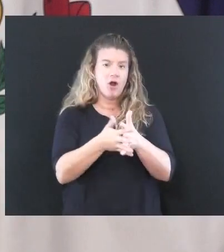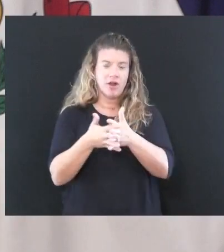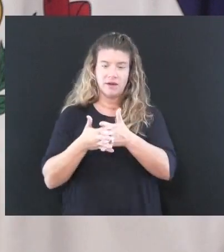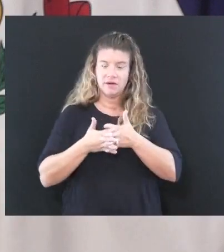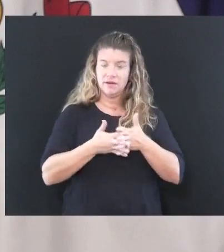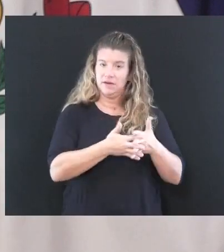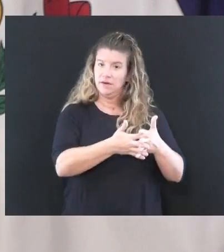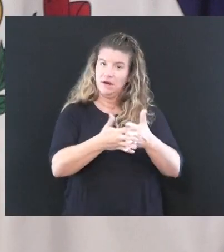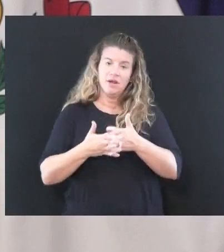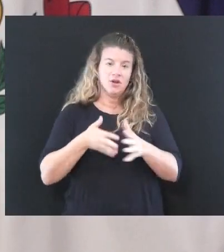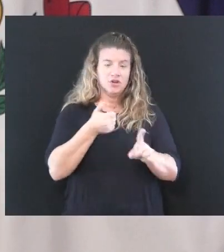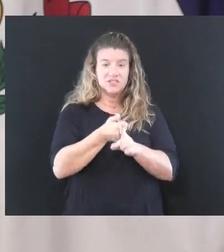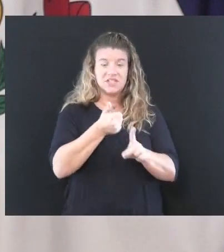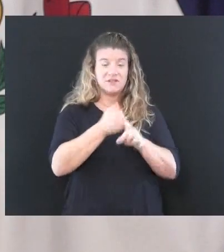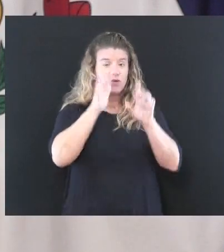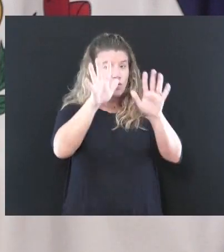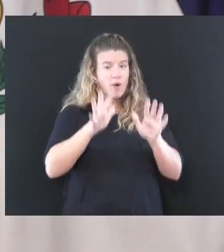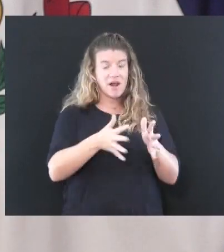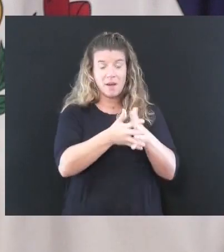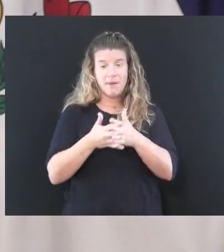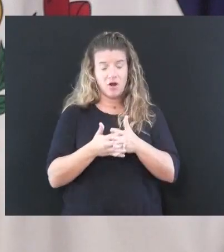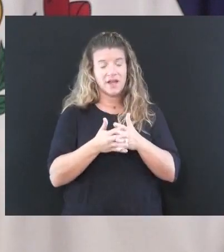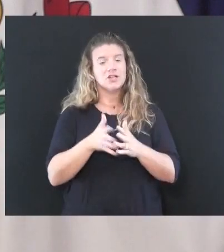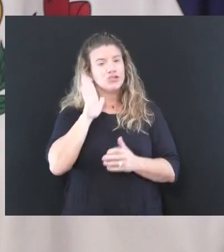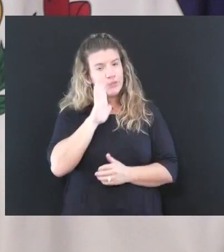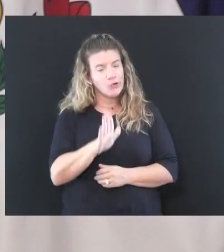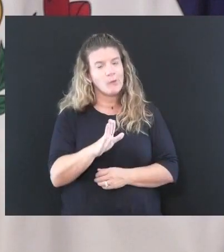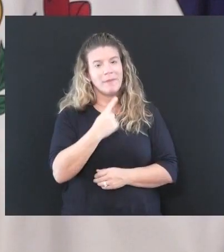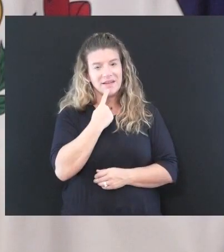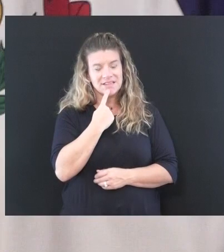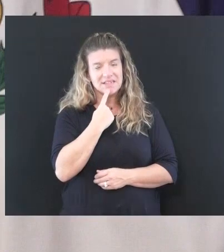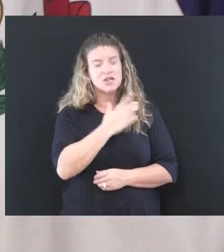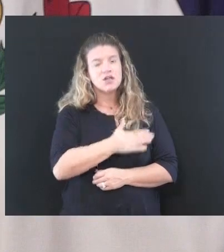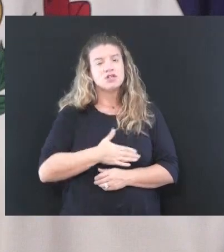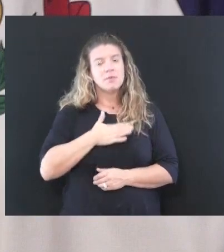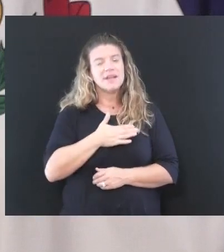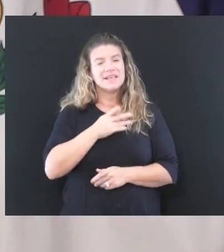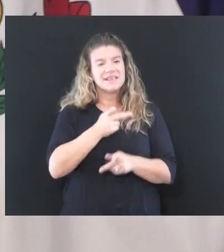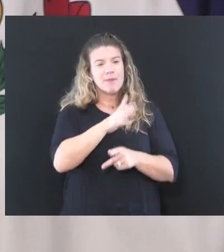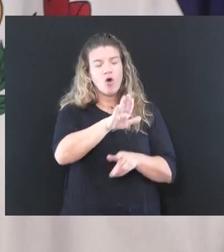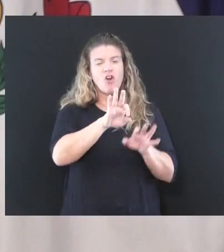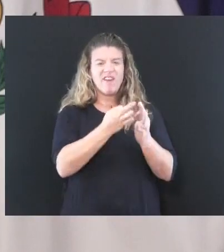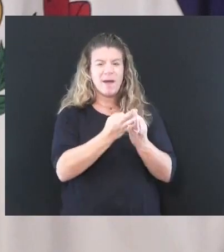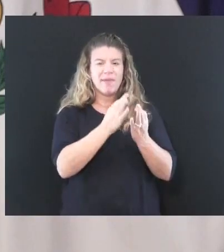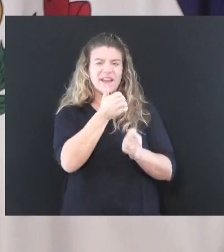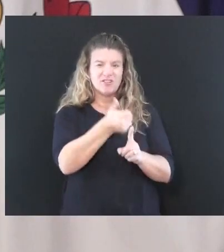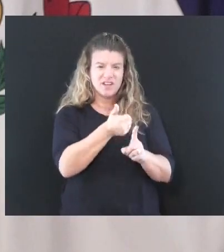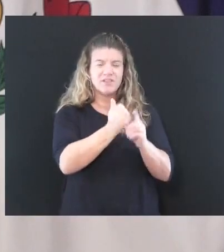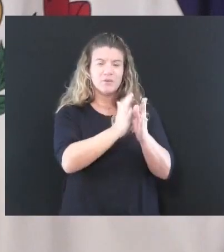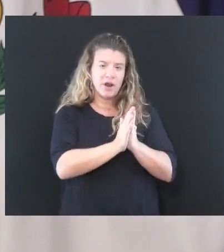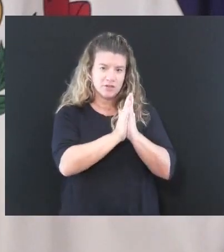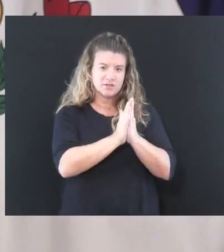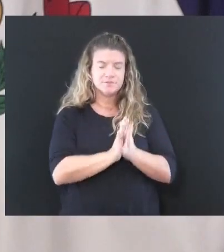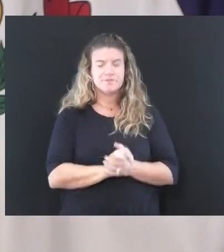great American. She'll really be missed, and so please keep her and her family in your prayers.